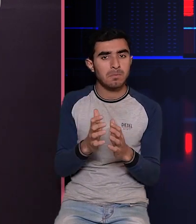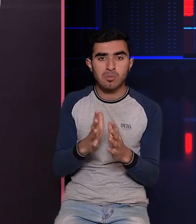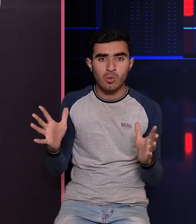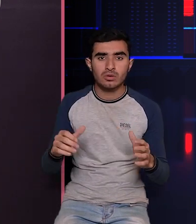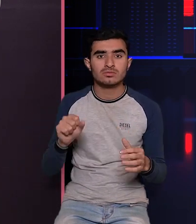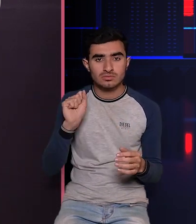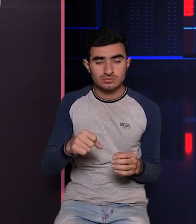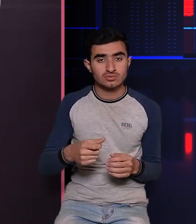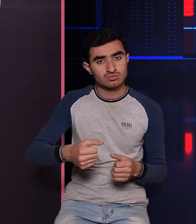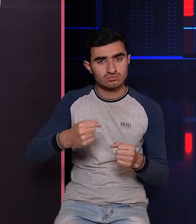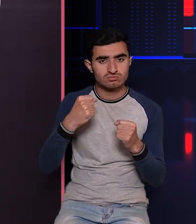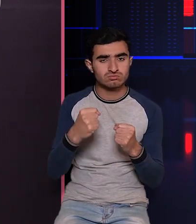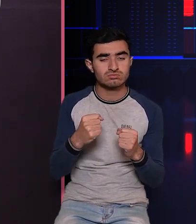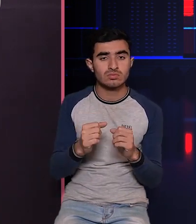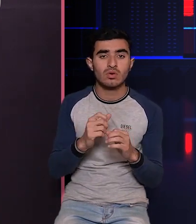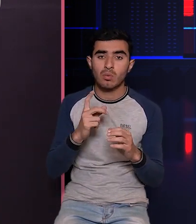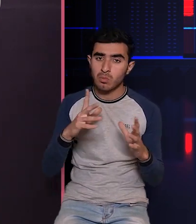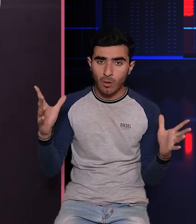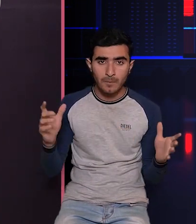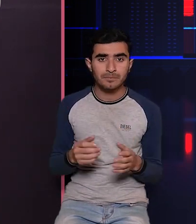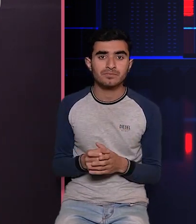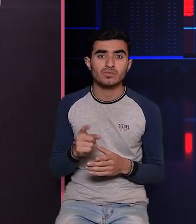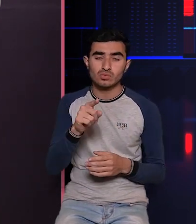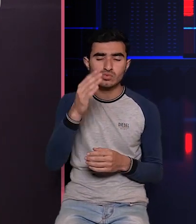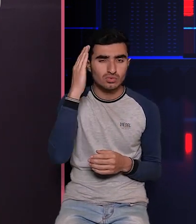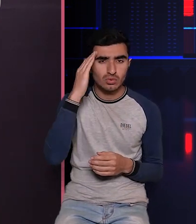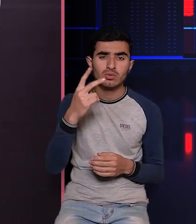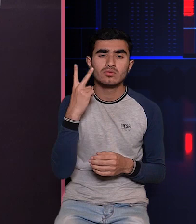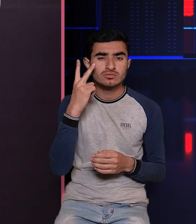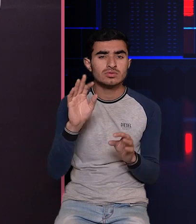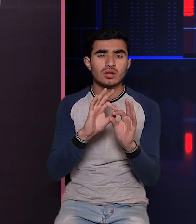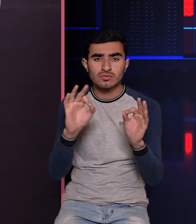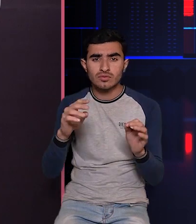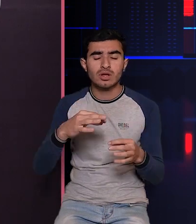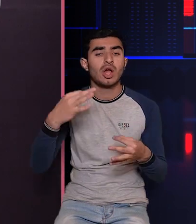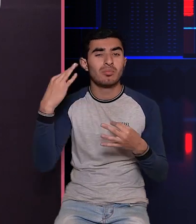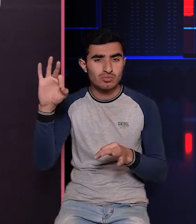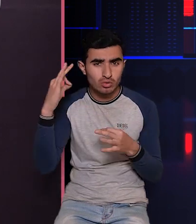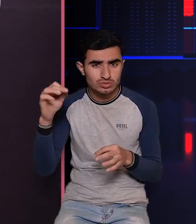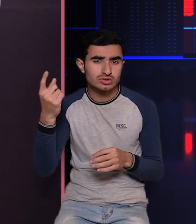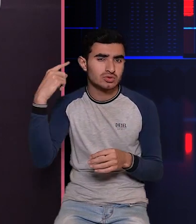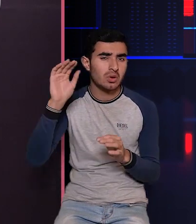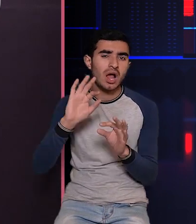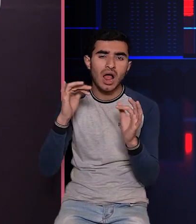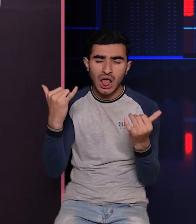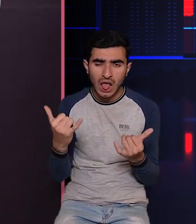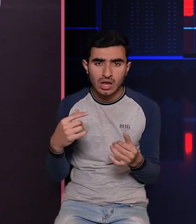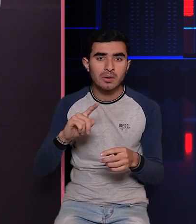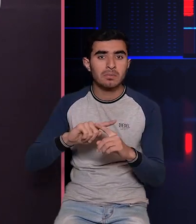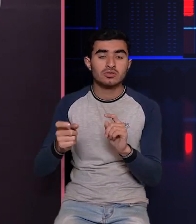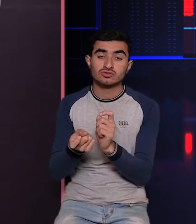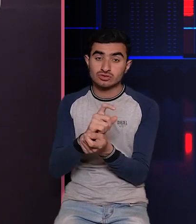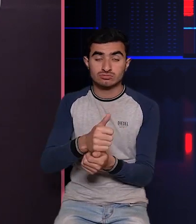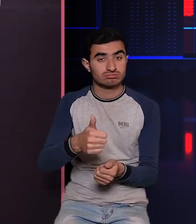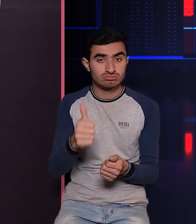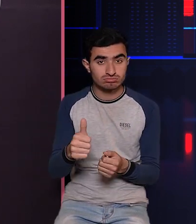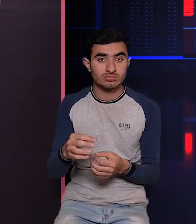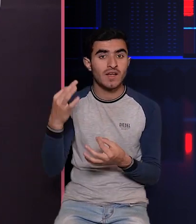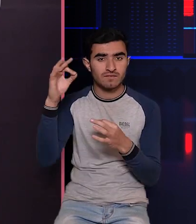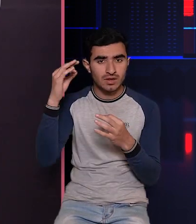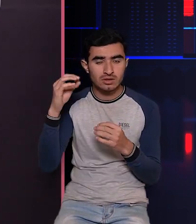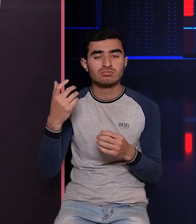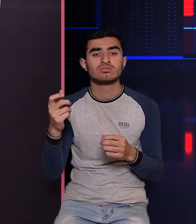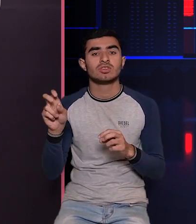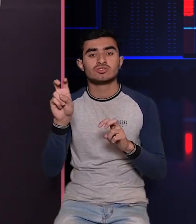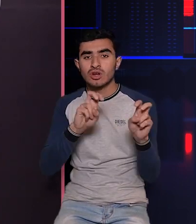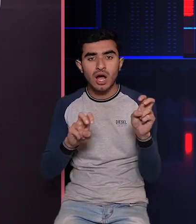future incredibly strong. You already have seen what music is doing, what film, theater,